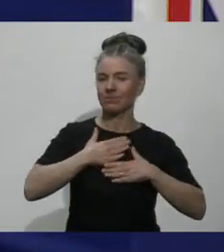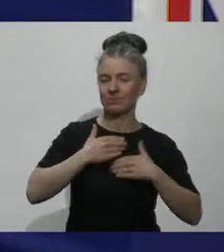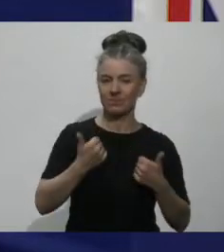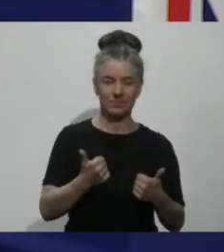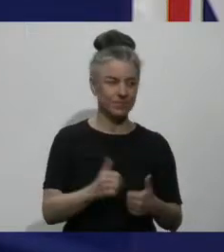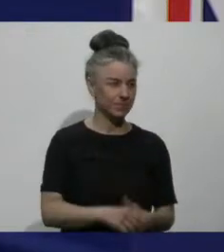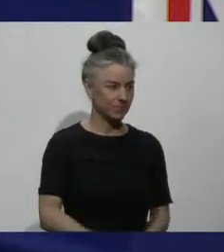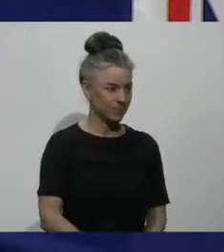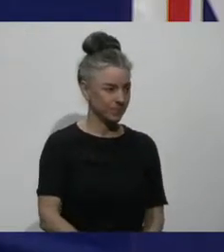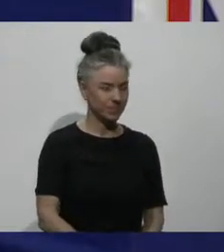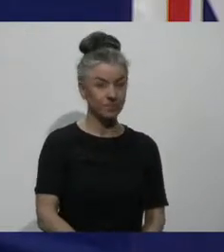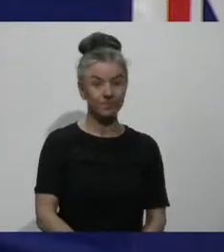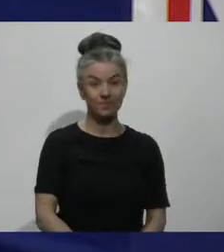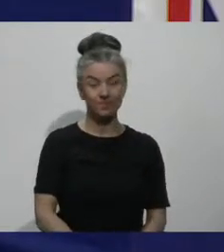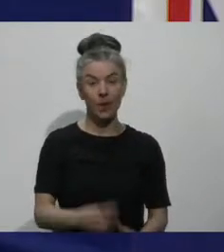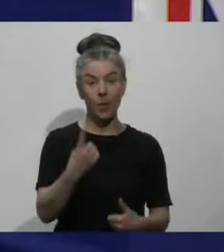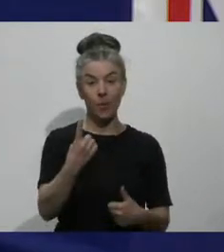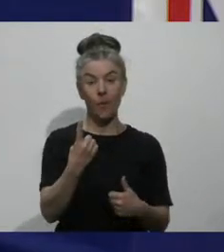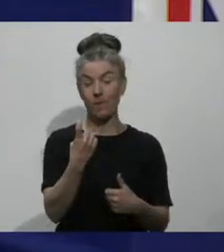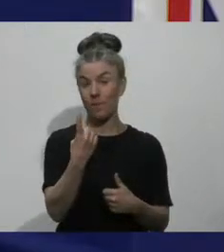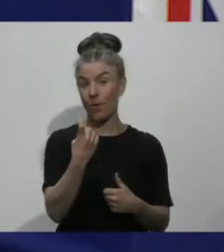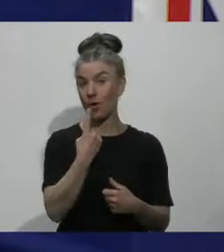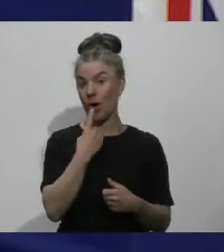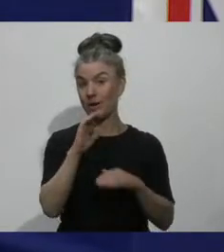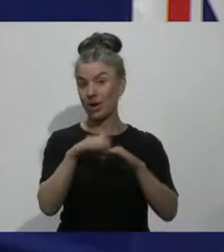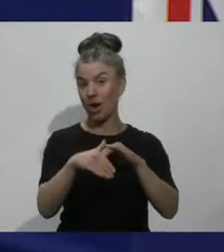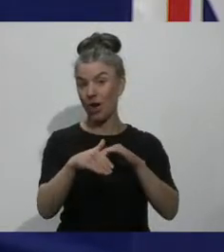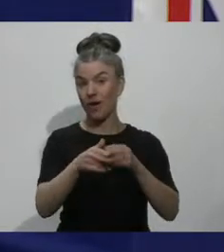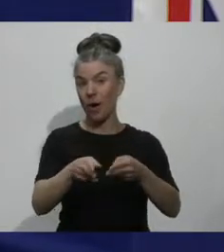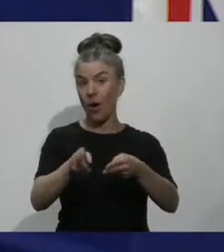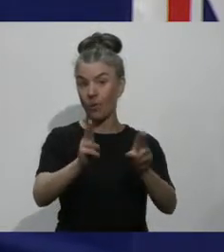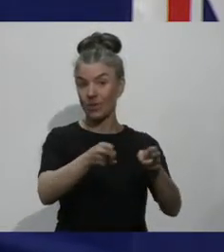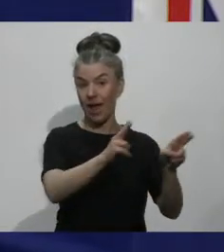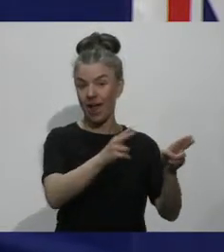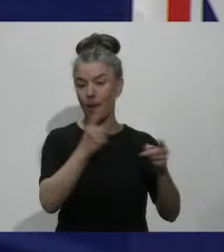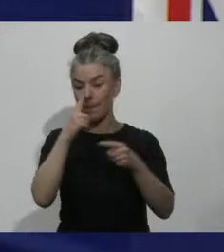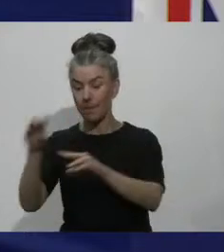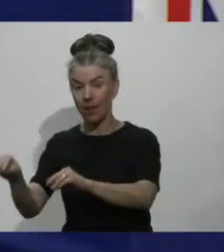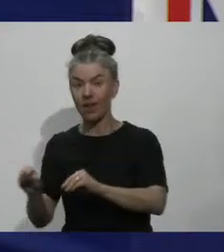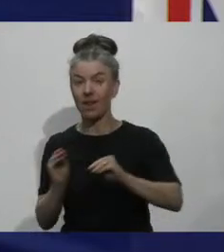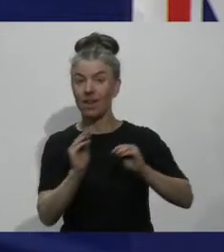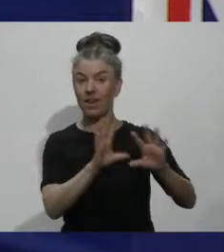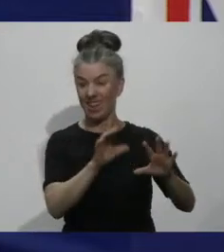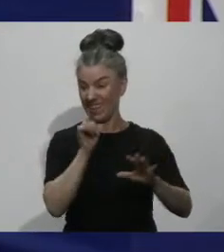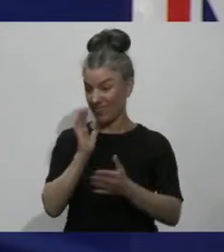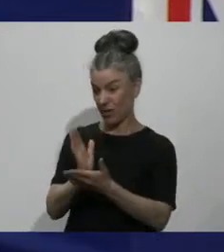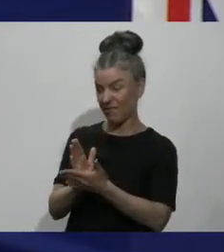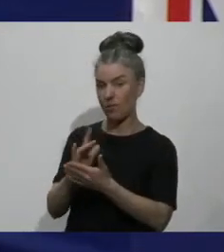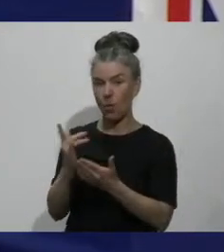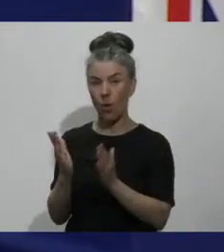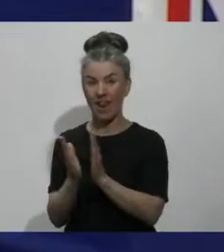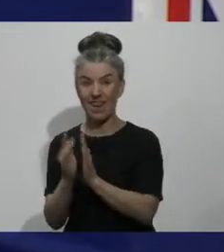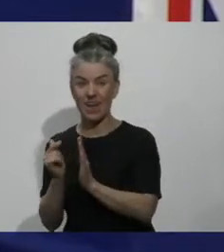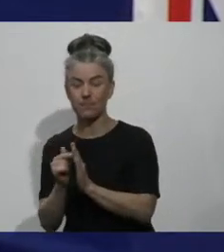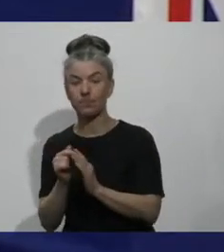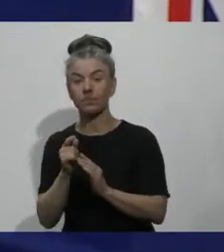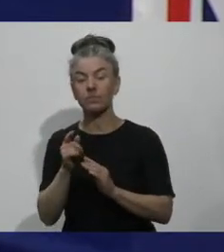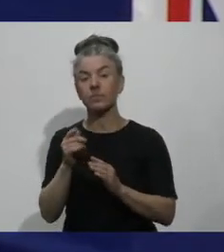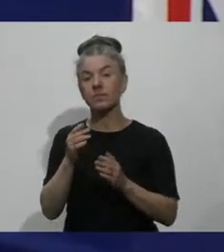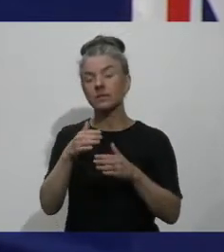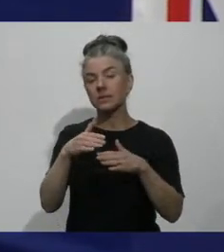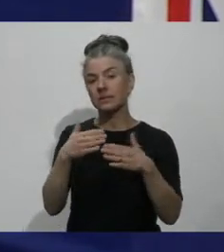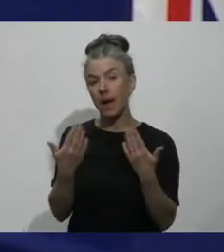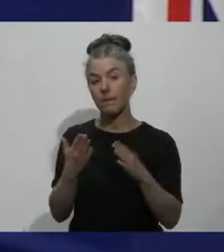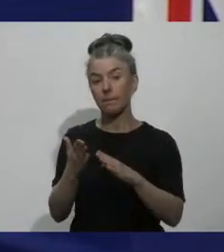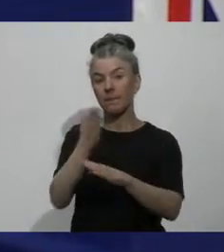just want to make one final comment again on that quarantine situation. One of the bits of feedback we had is in some of the